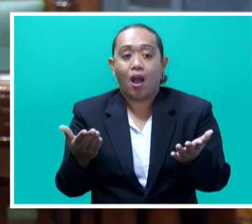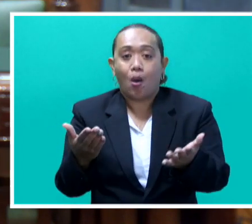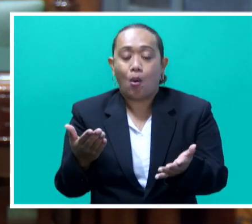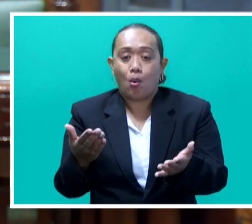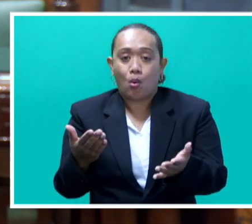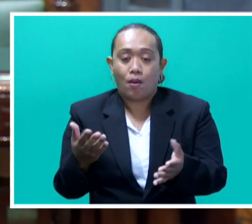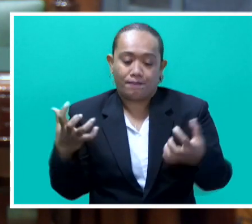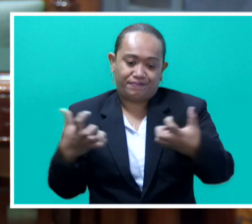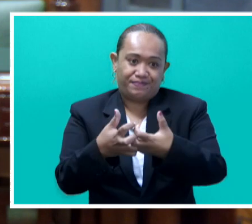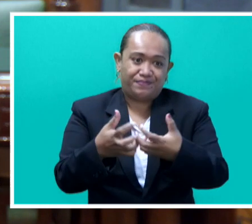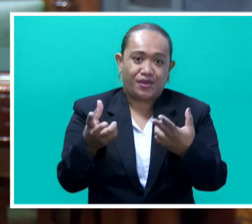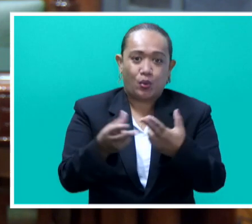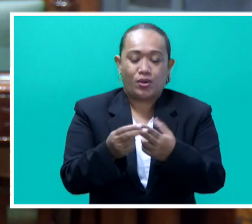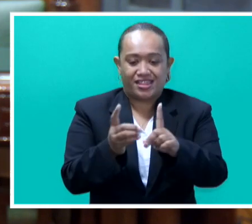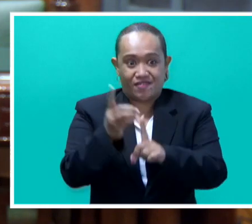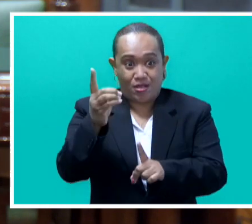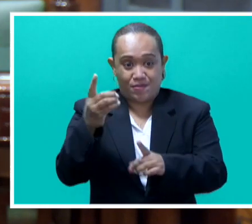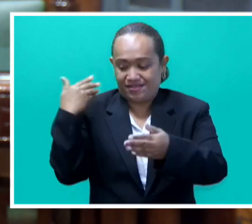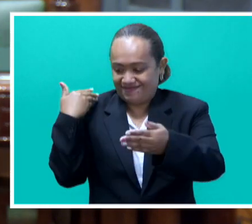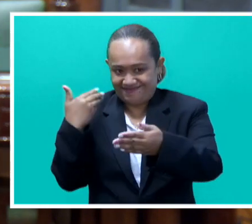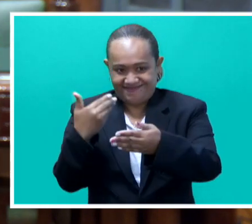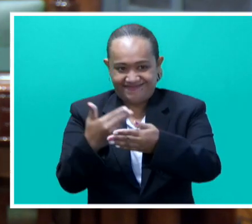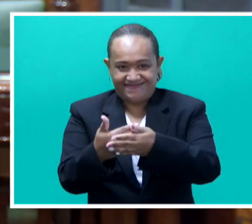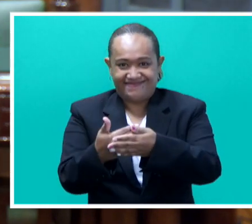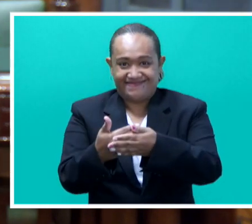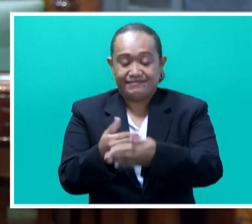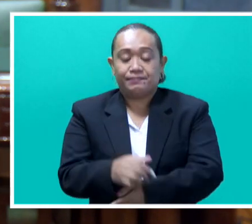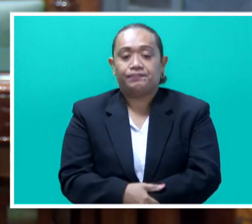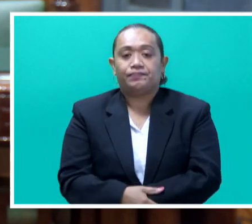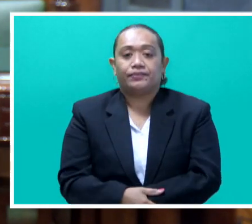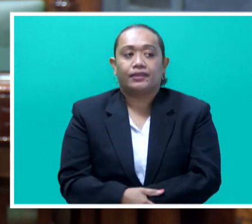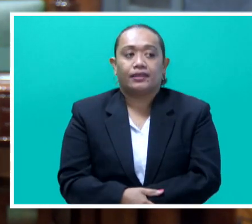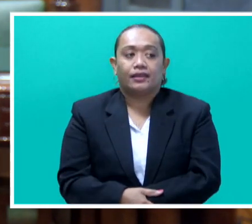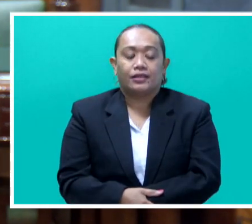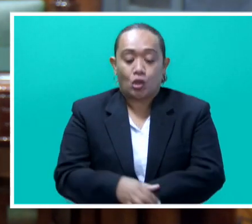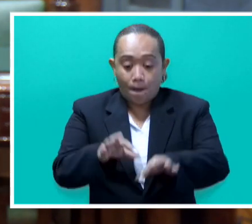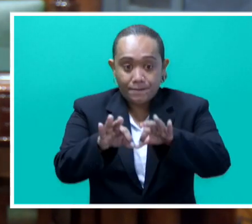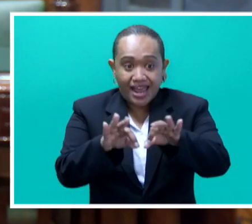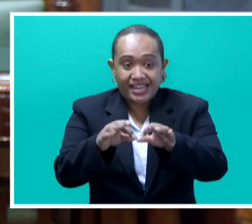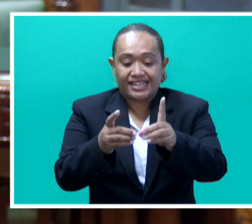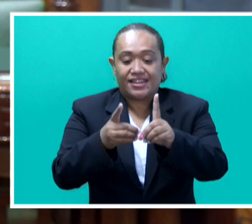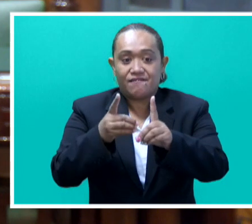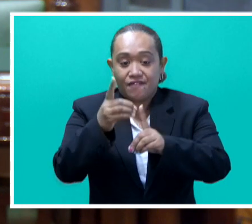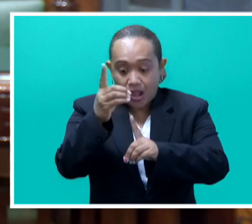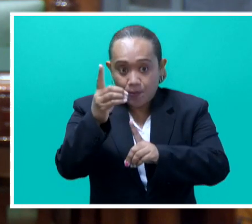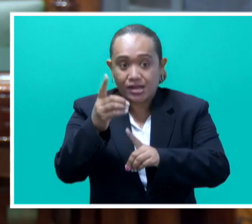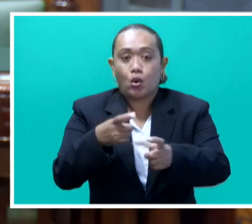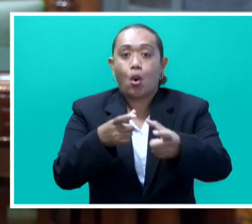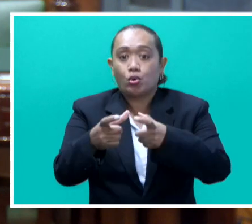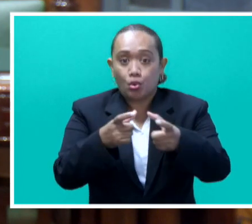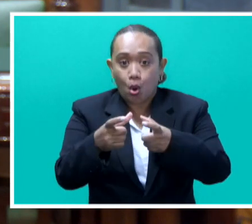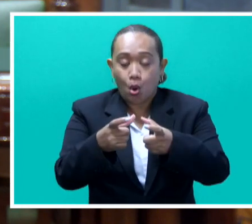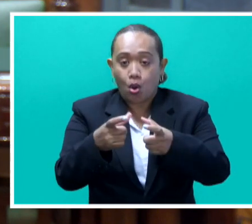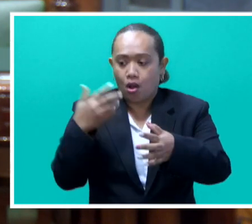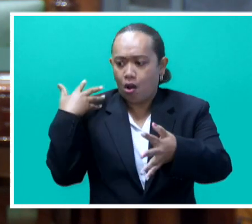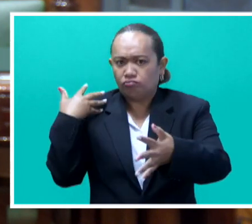types of development of the past decades. Mr. Speaker, sir, planning and development control from those past decades